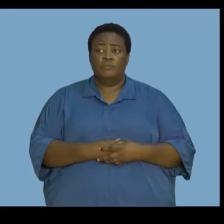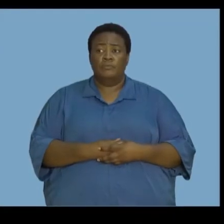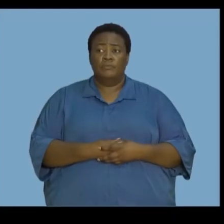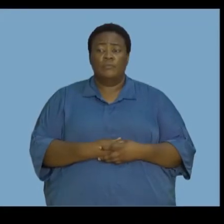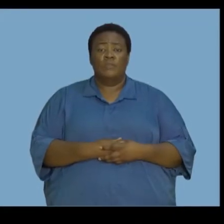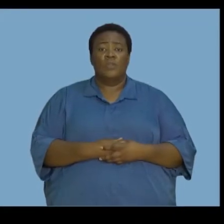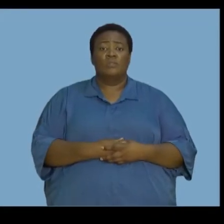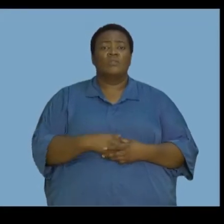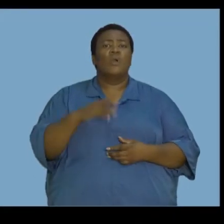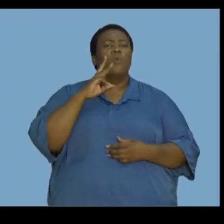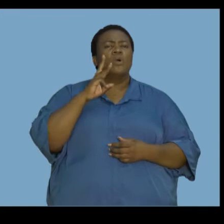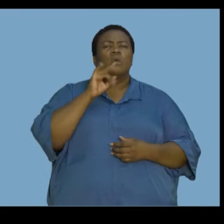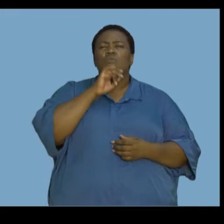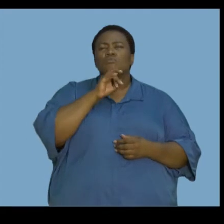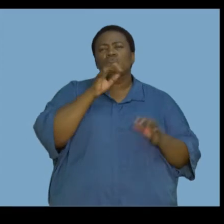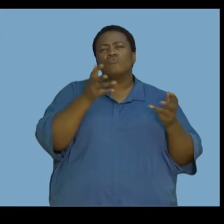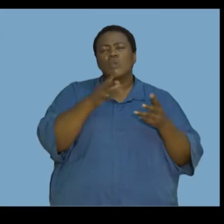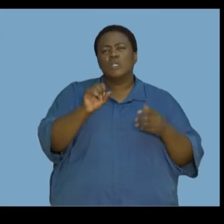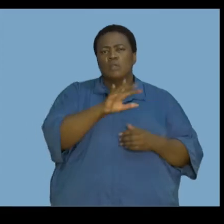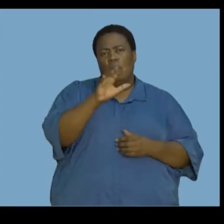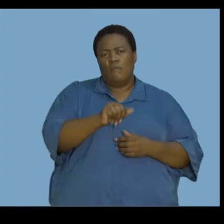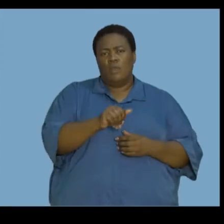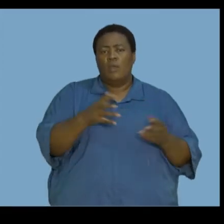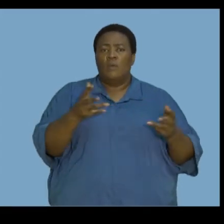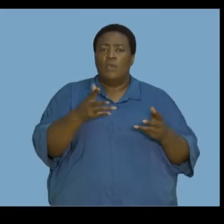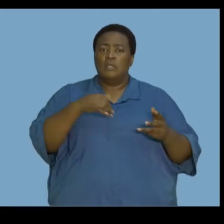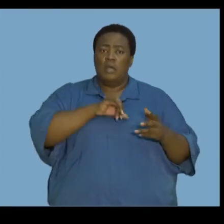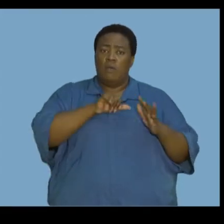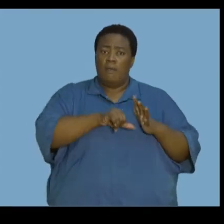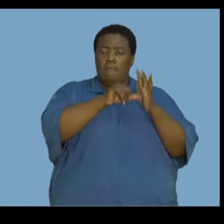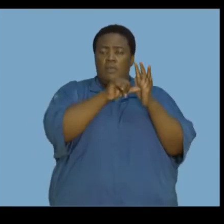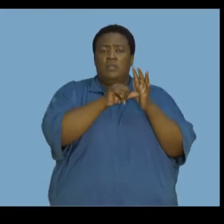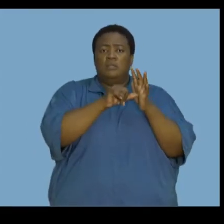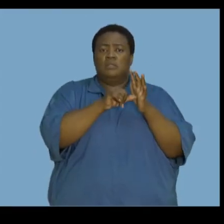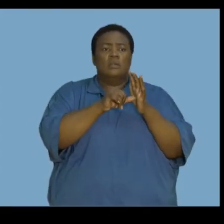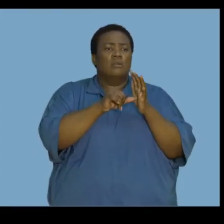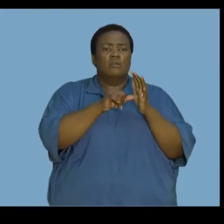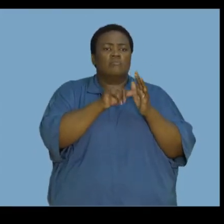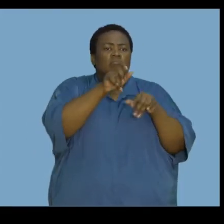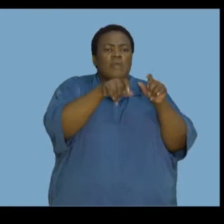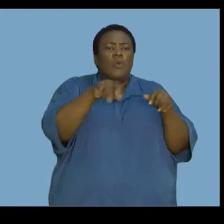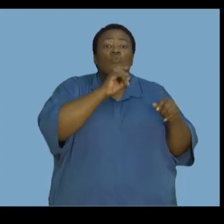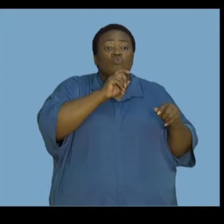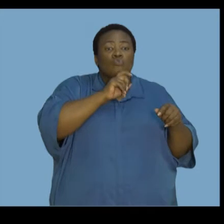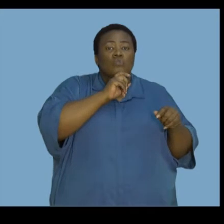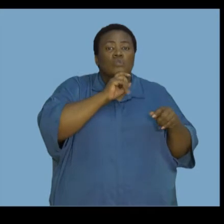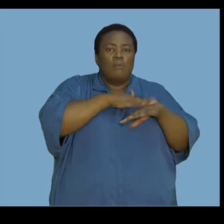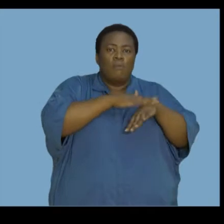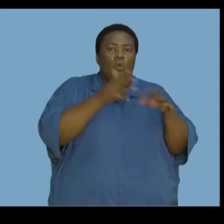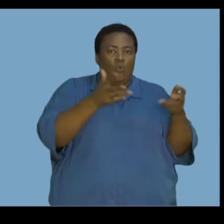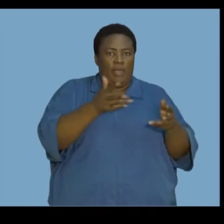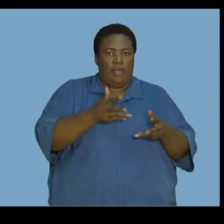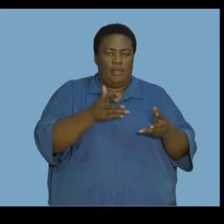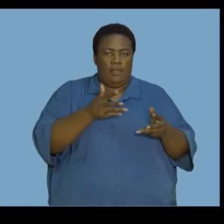Right. So where is water used in South Africa? So what are some of our major consumers of water? We know that water